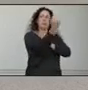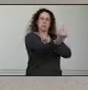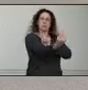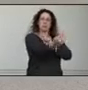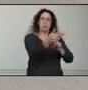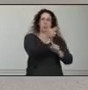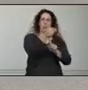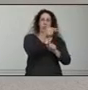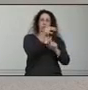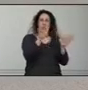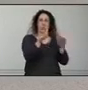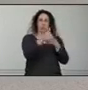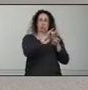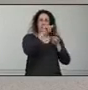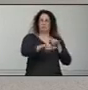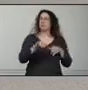rooms.